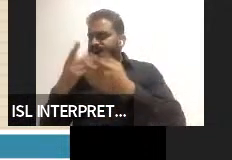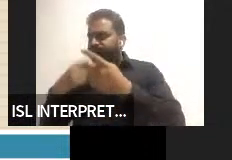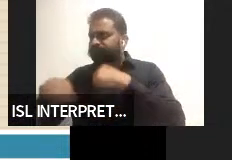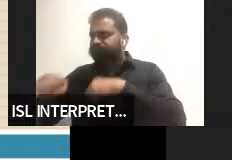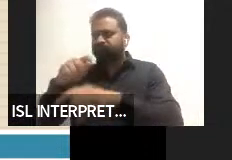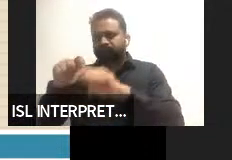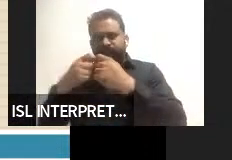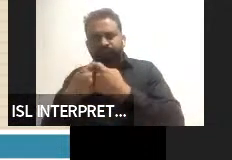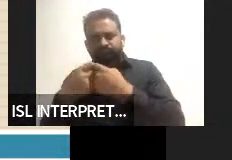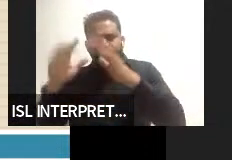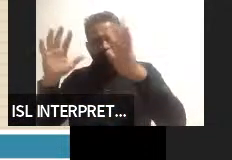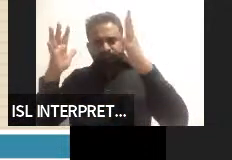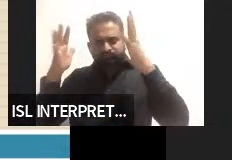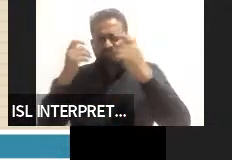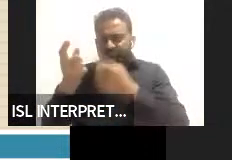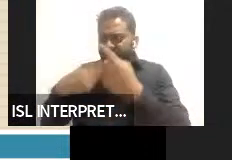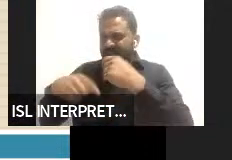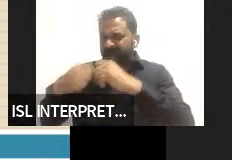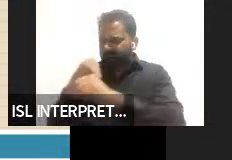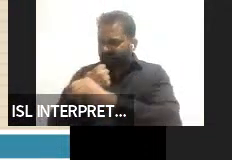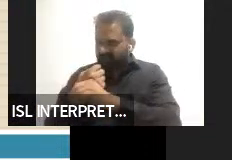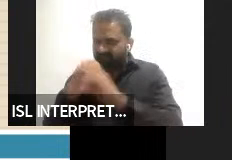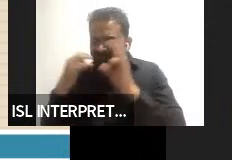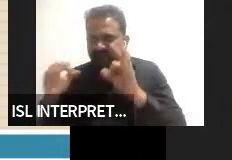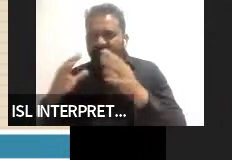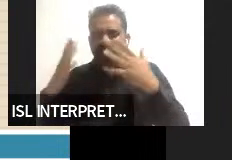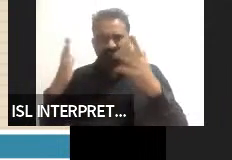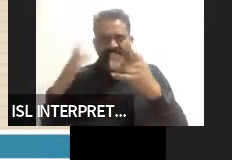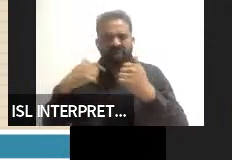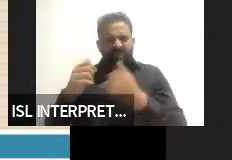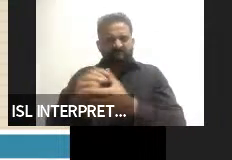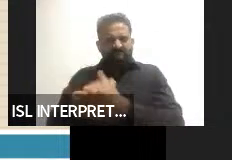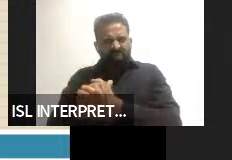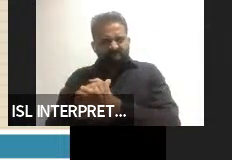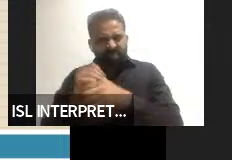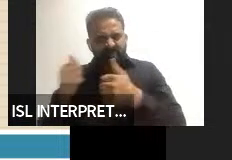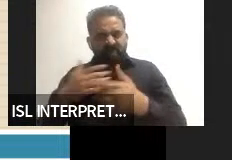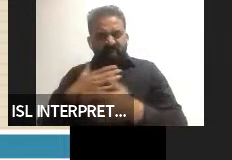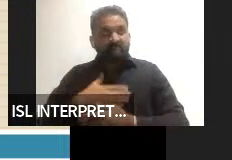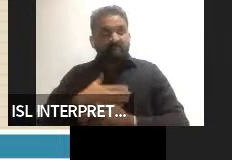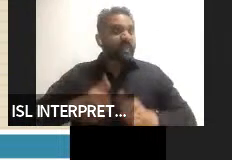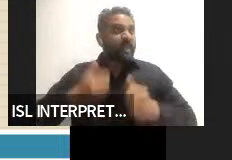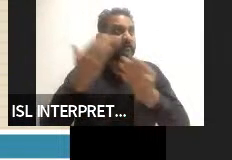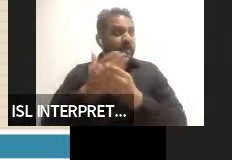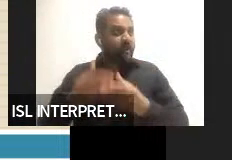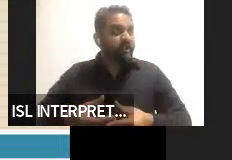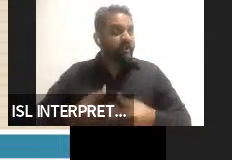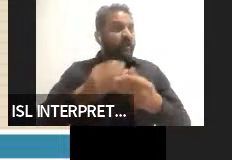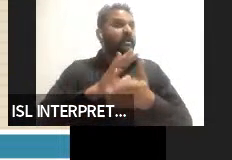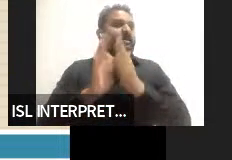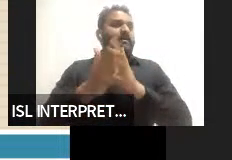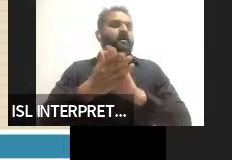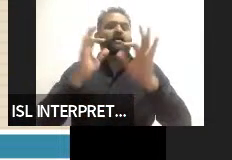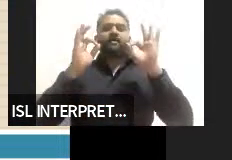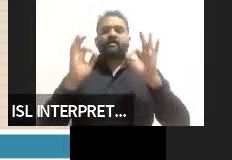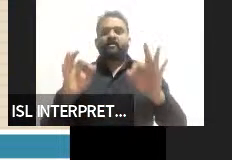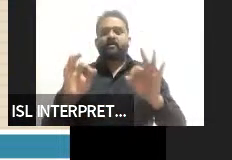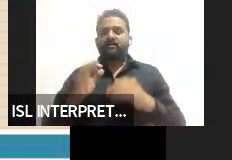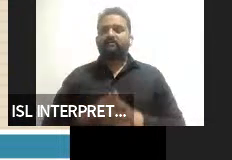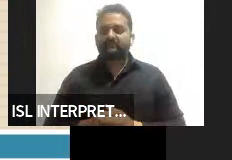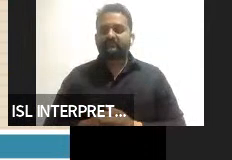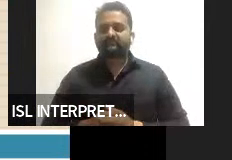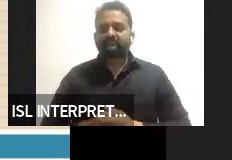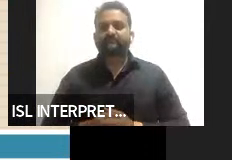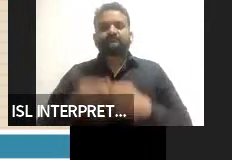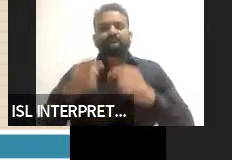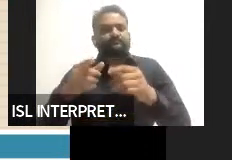clap for each other, you can say that let's go and have a celebration because we have finished the thing. And that's